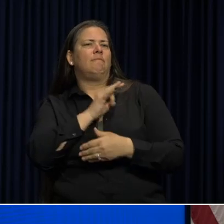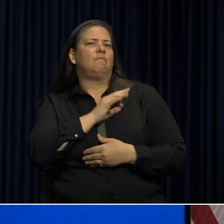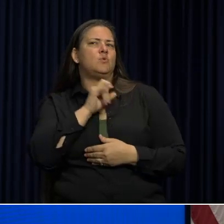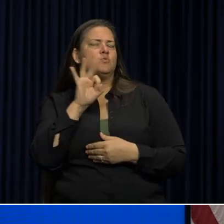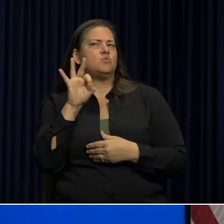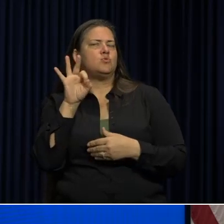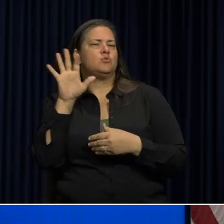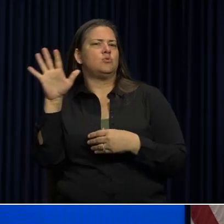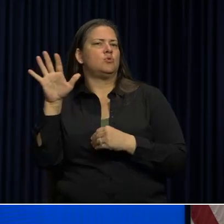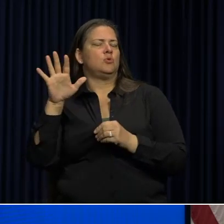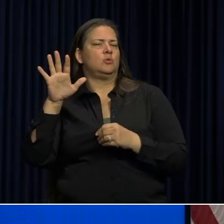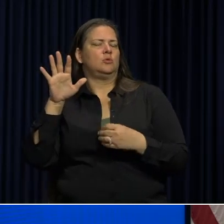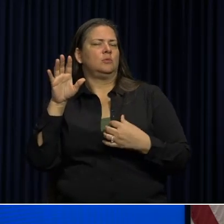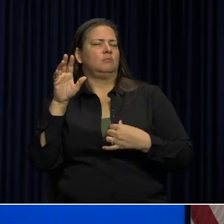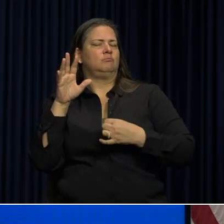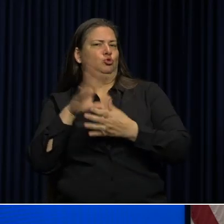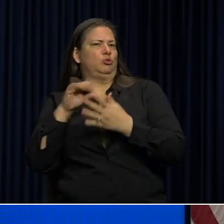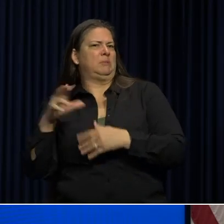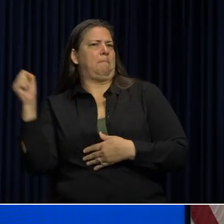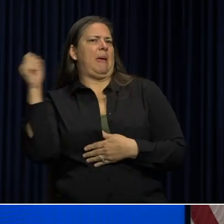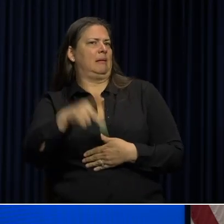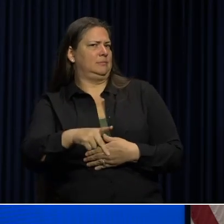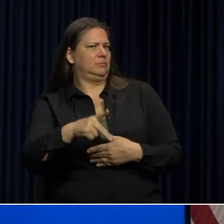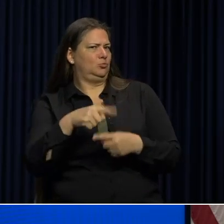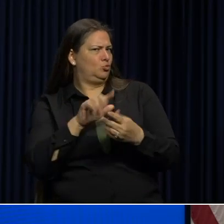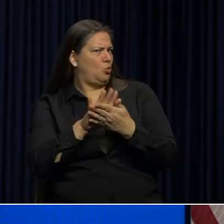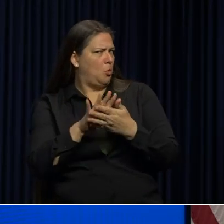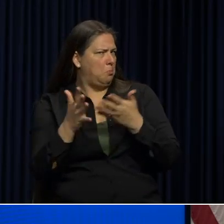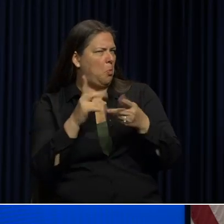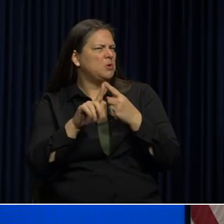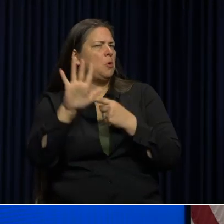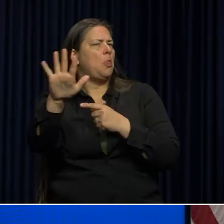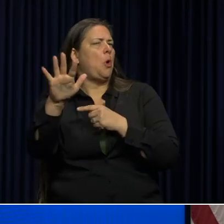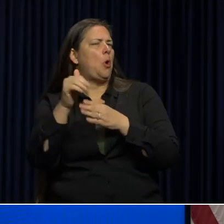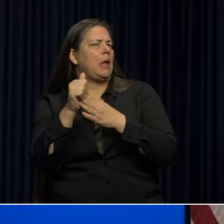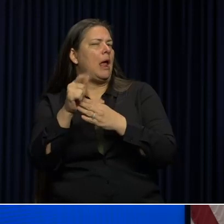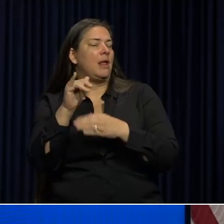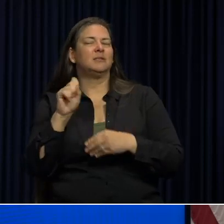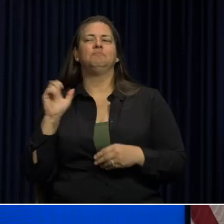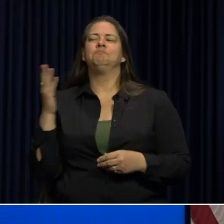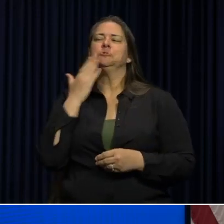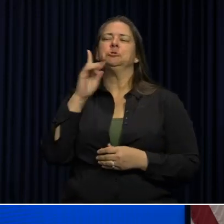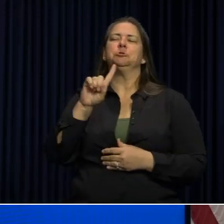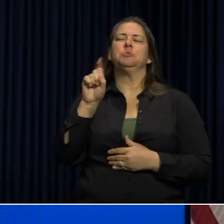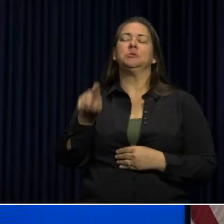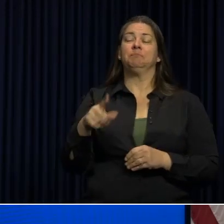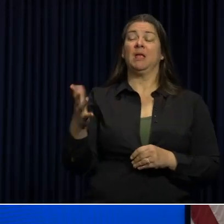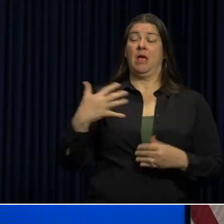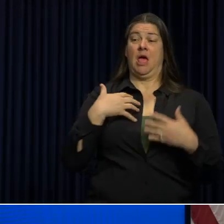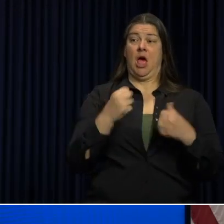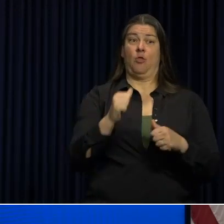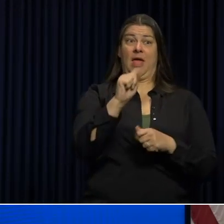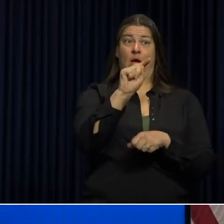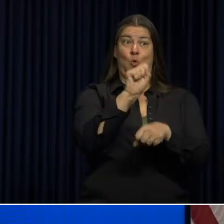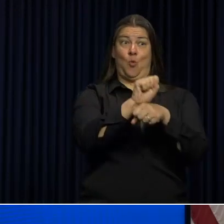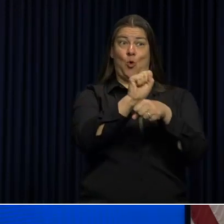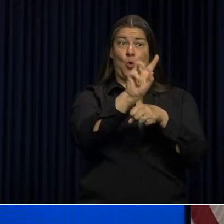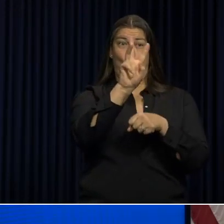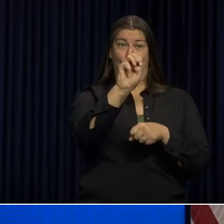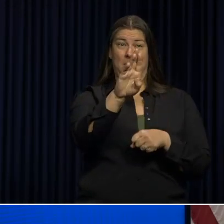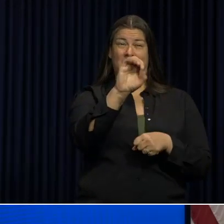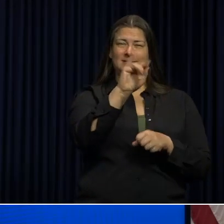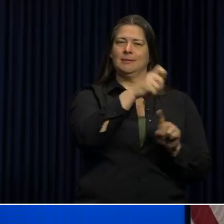campus responsibly? That's a good question. So the question was, the Healthy at Work website is set up a lot for